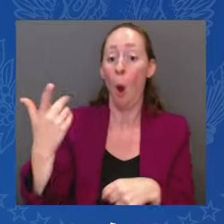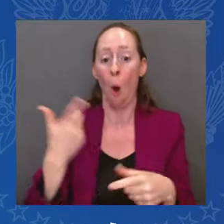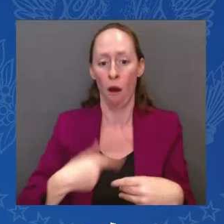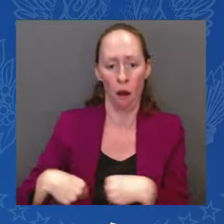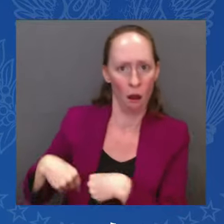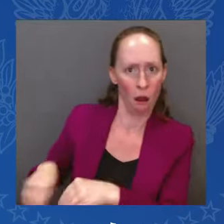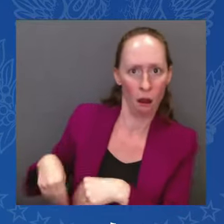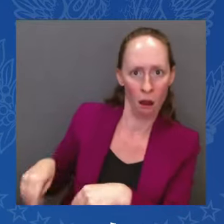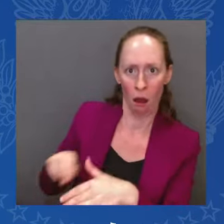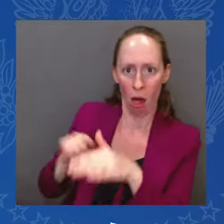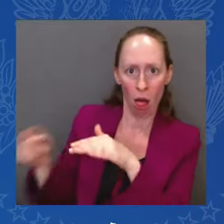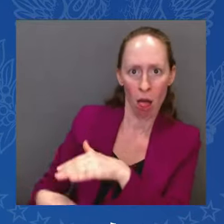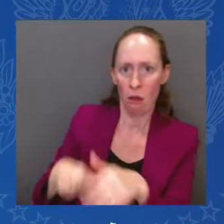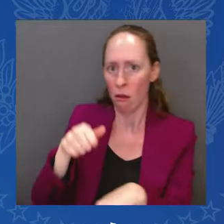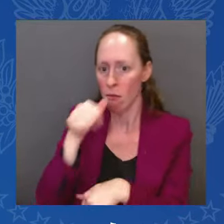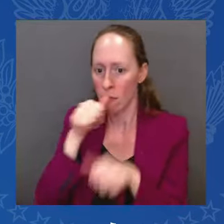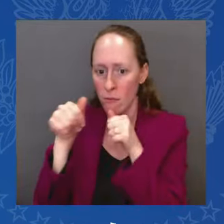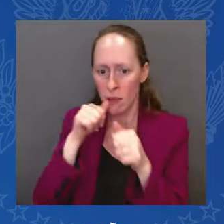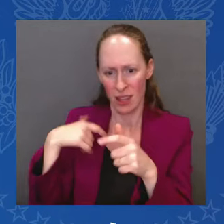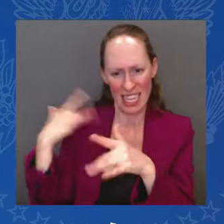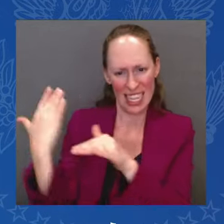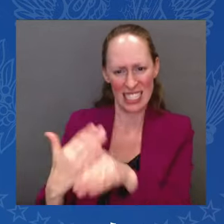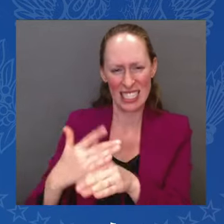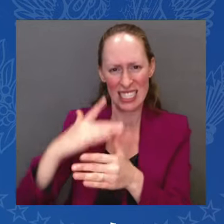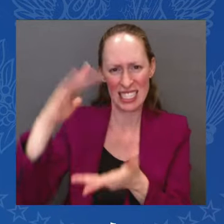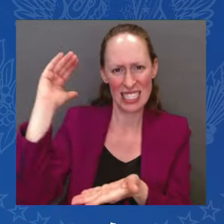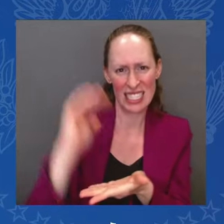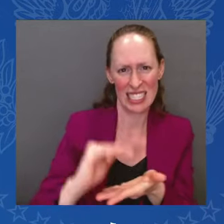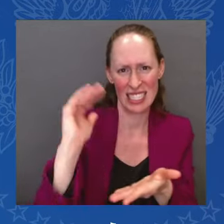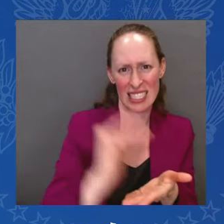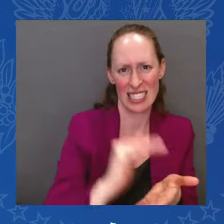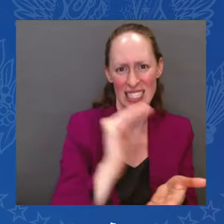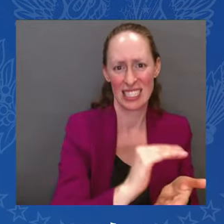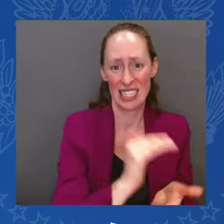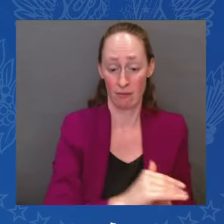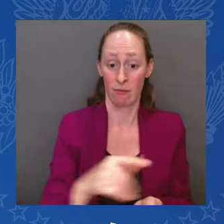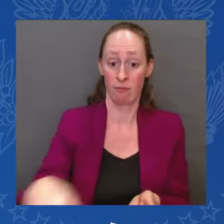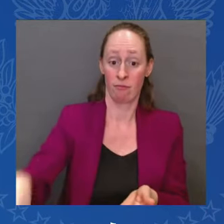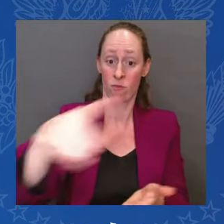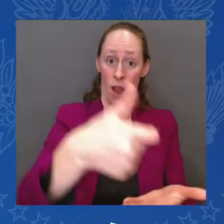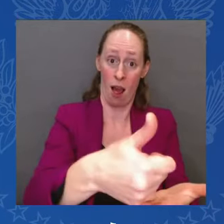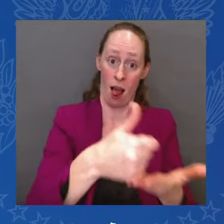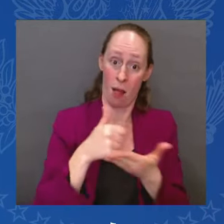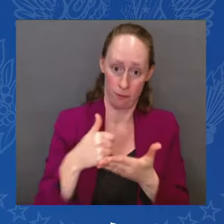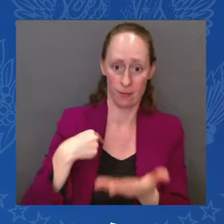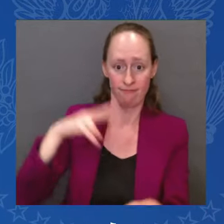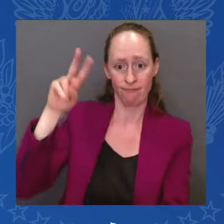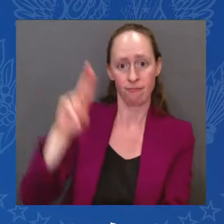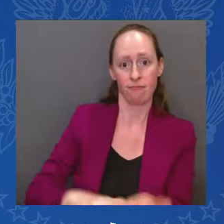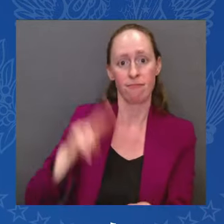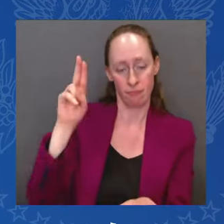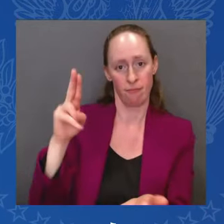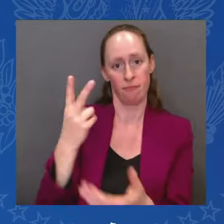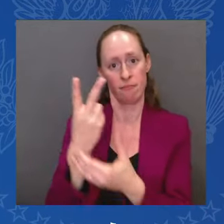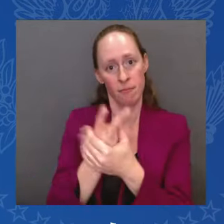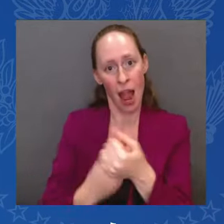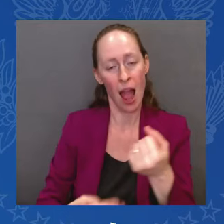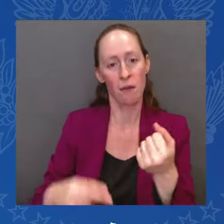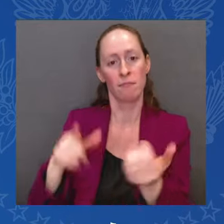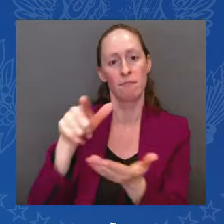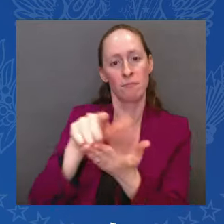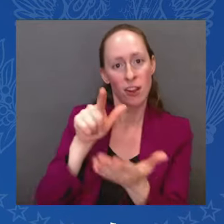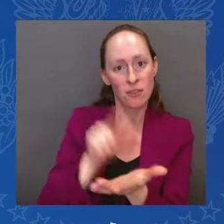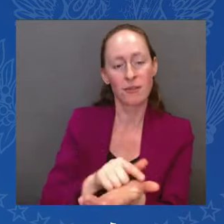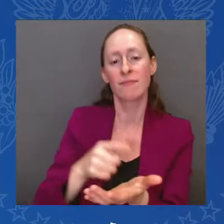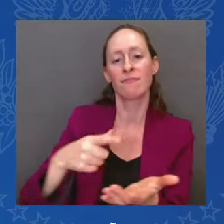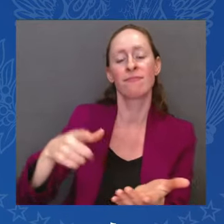And last year, with the help, your help, I signed into law the Bipartisan Safer Communities Act, the most significant gun safety law in